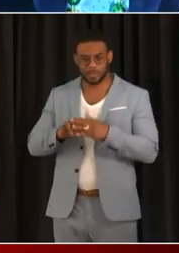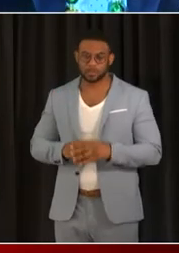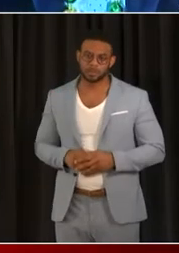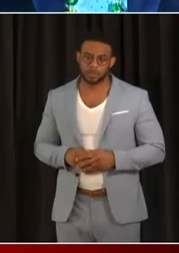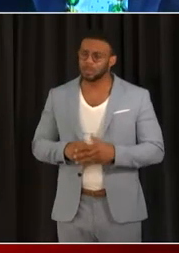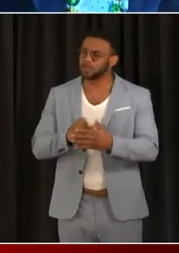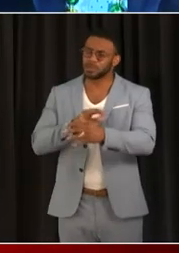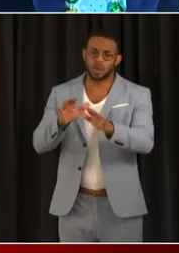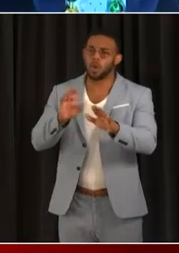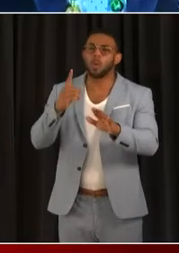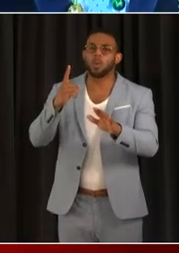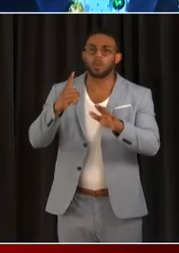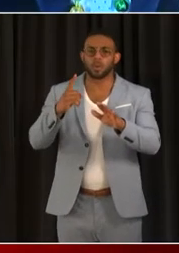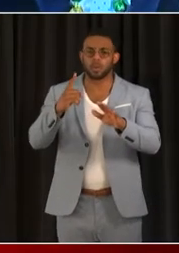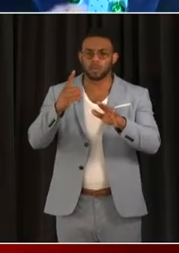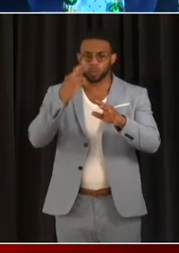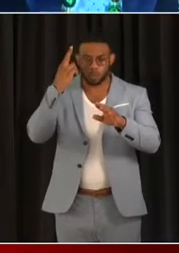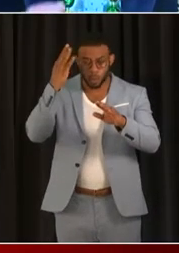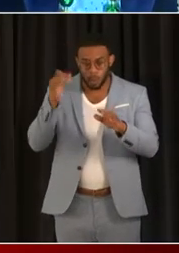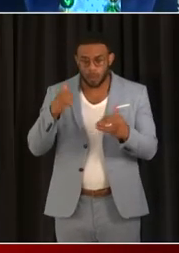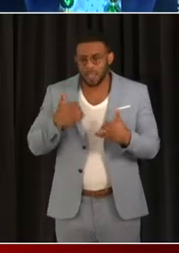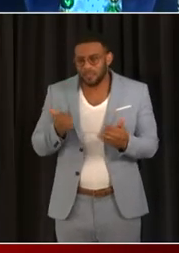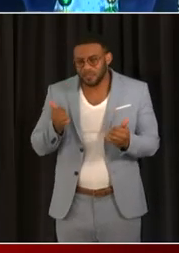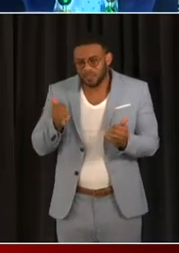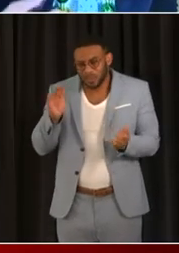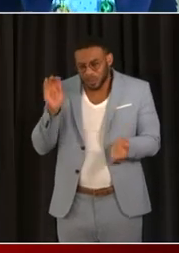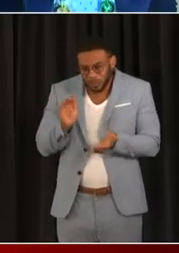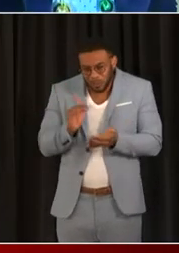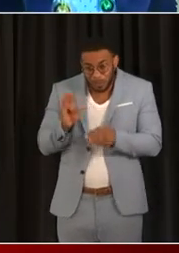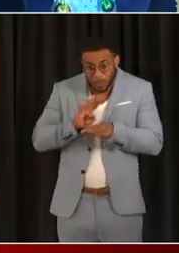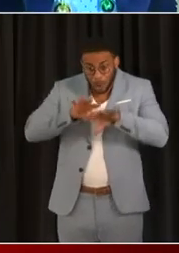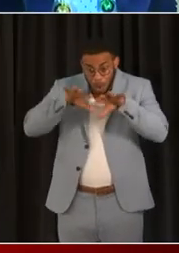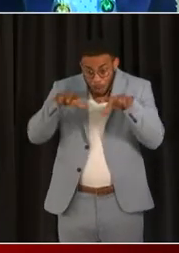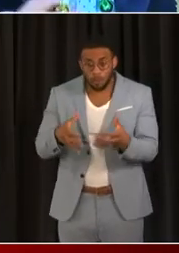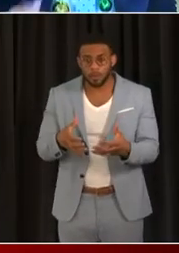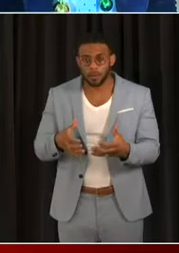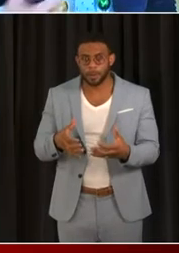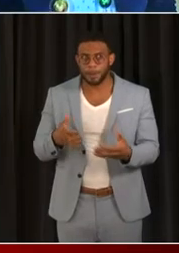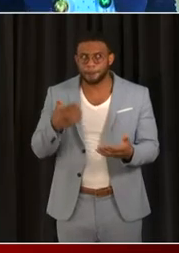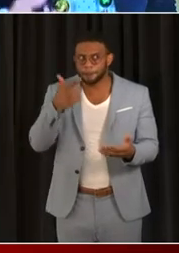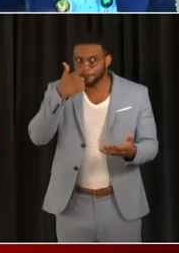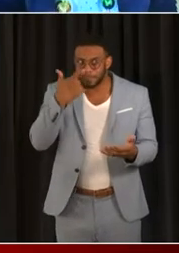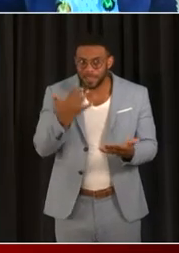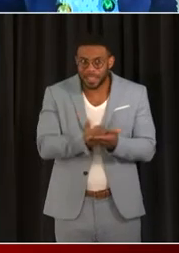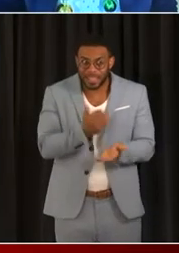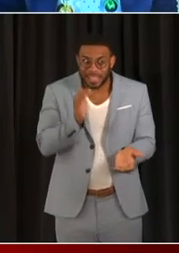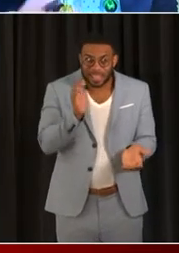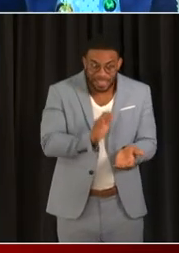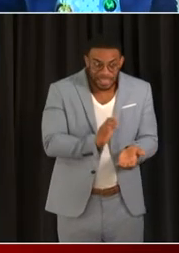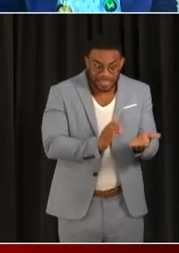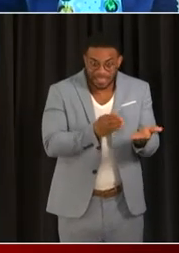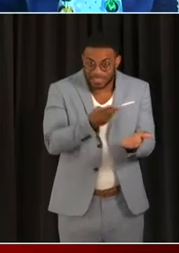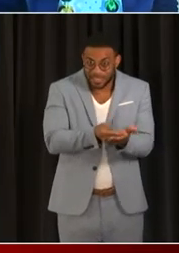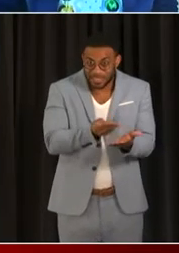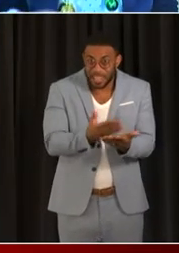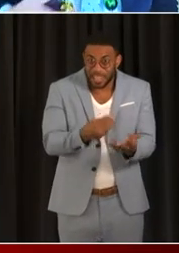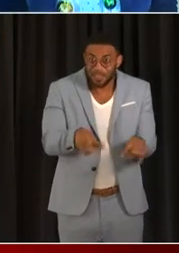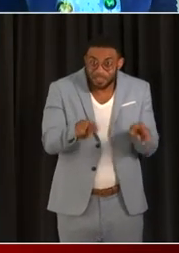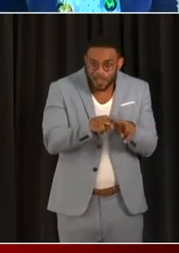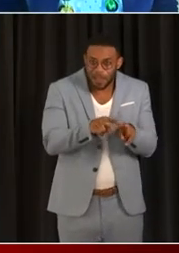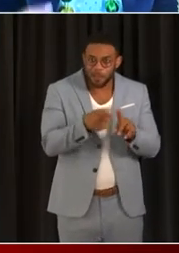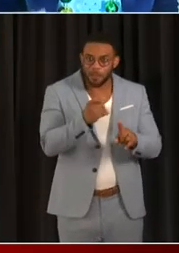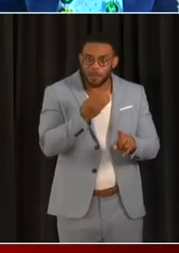metro. So one of the reasons why we have fewer businesses overall is because we're getting less